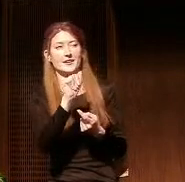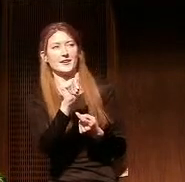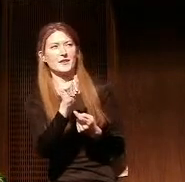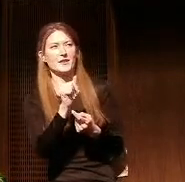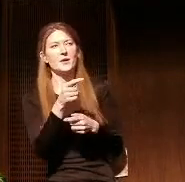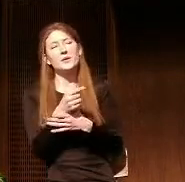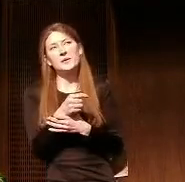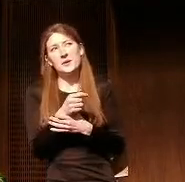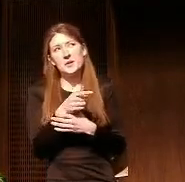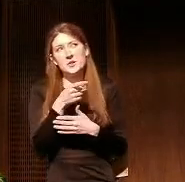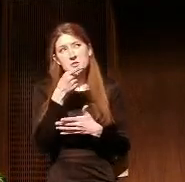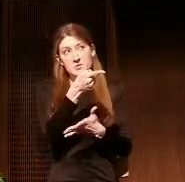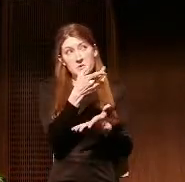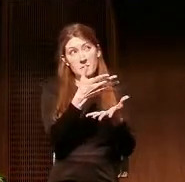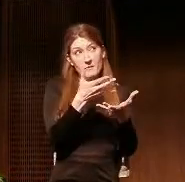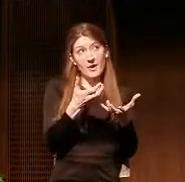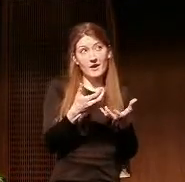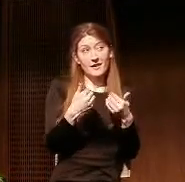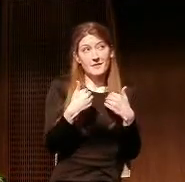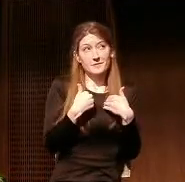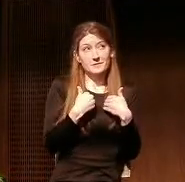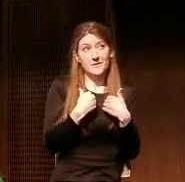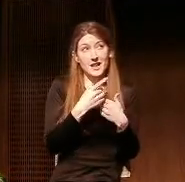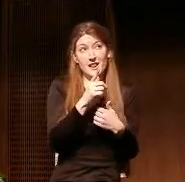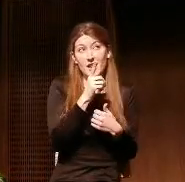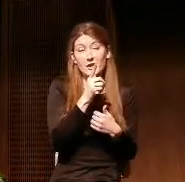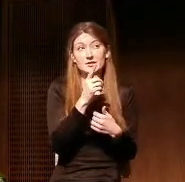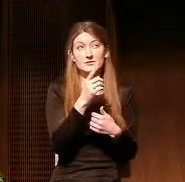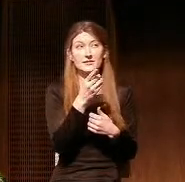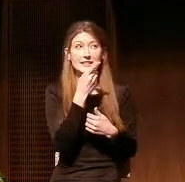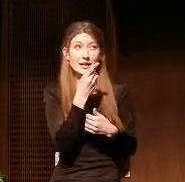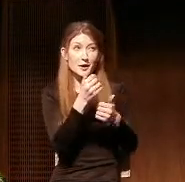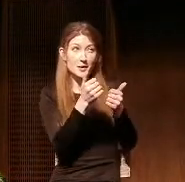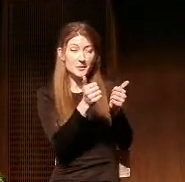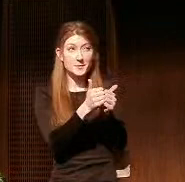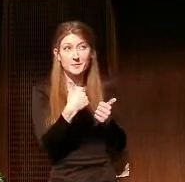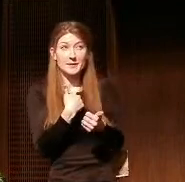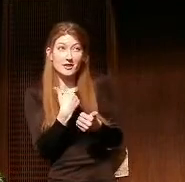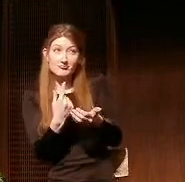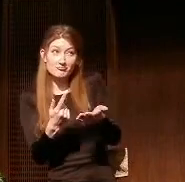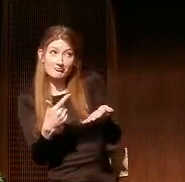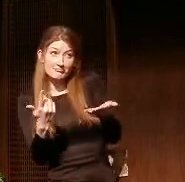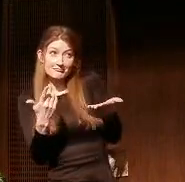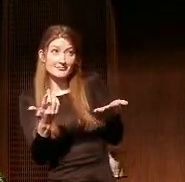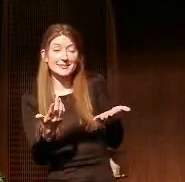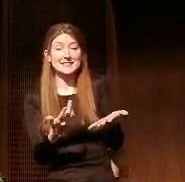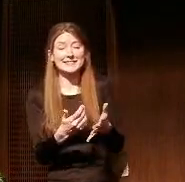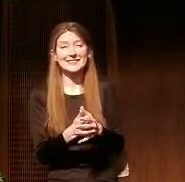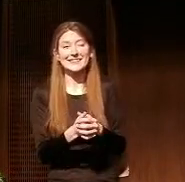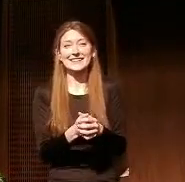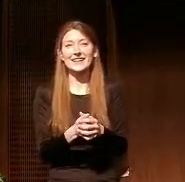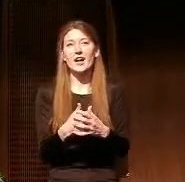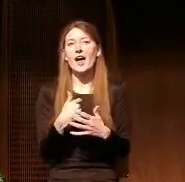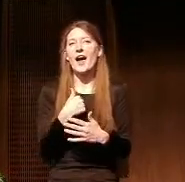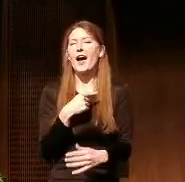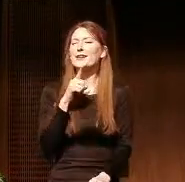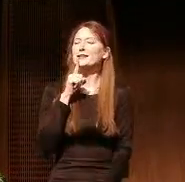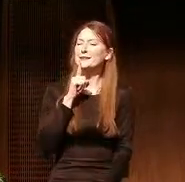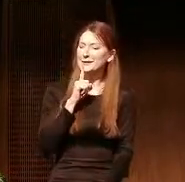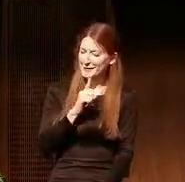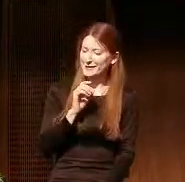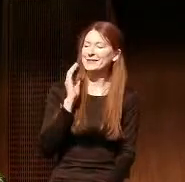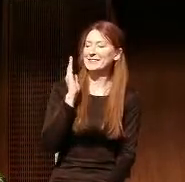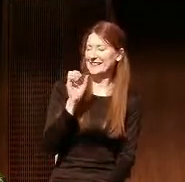to have lunch or dinner with me sometime? She said, I sure